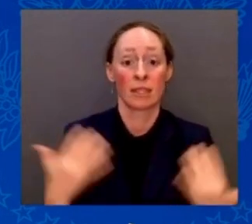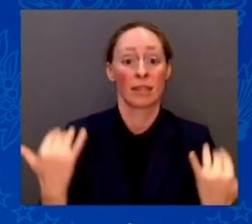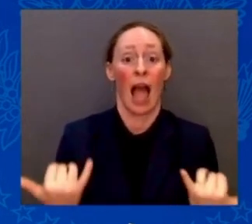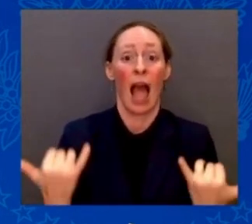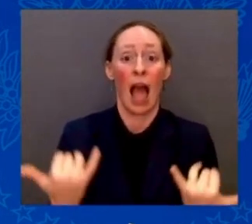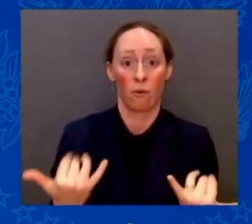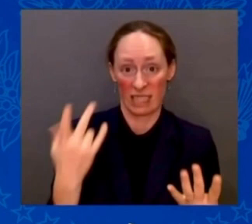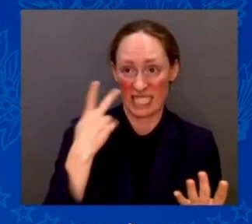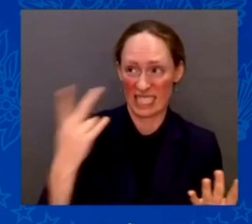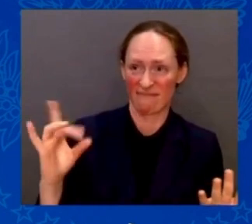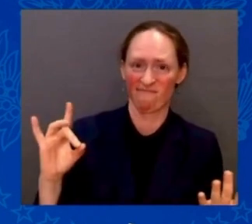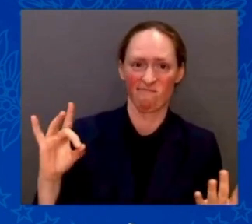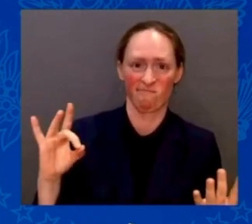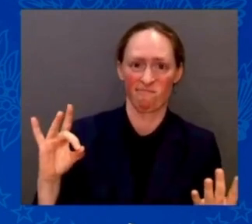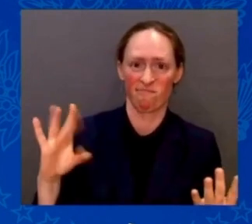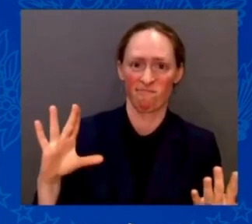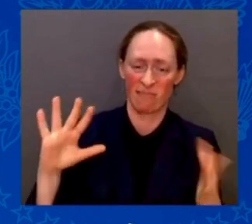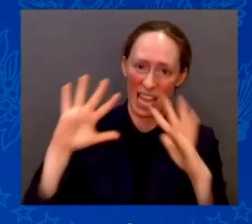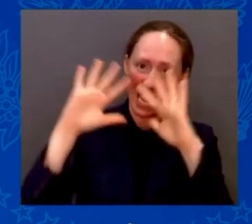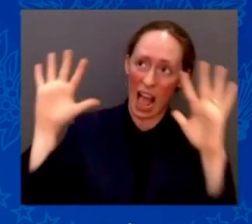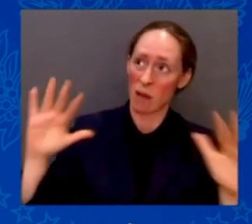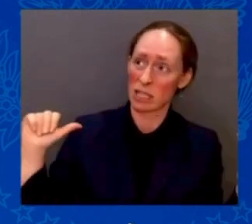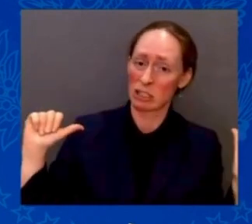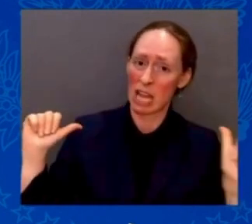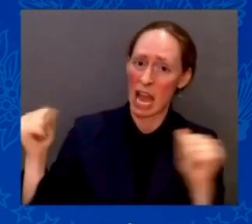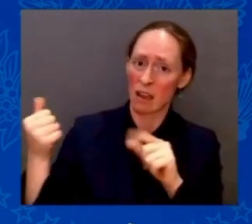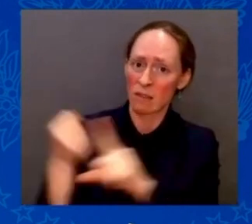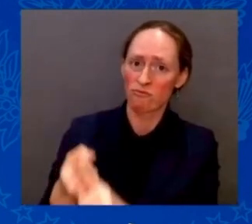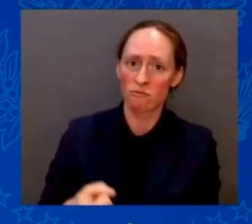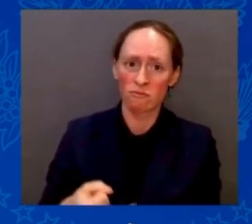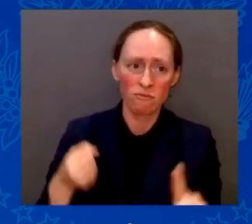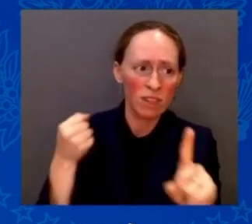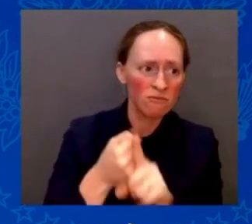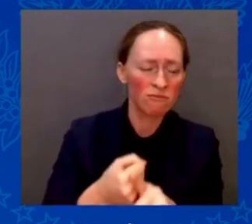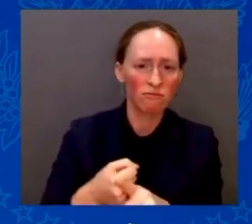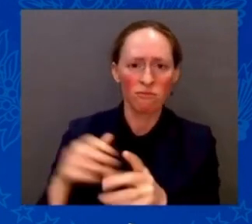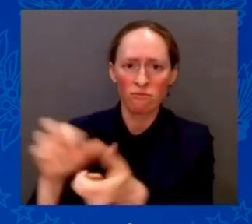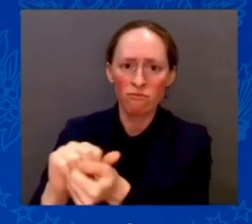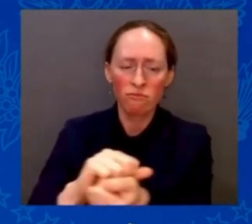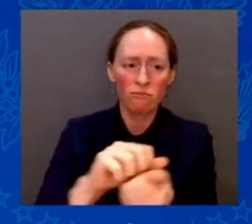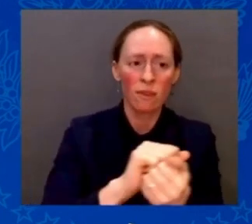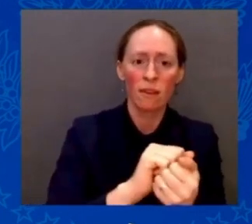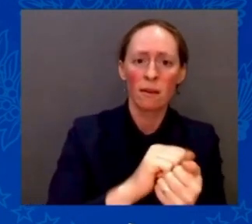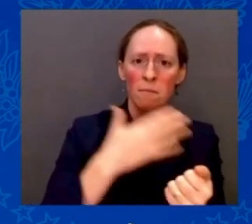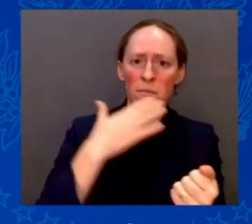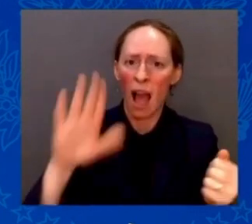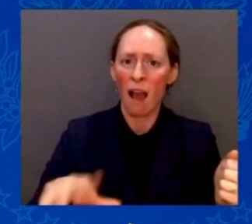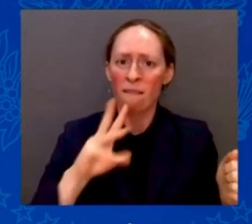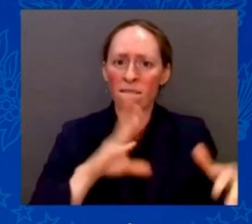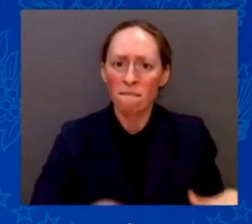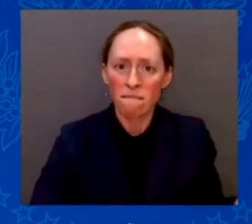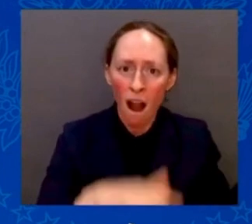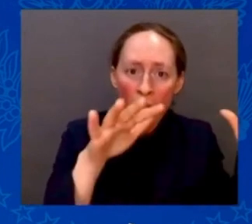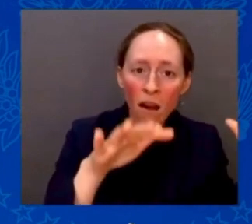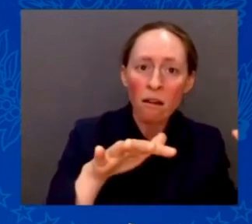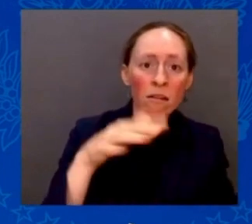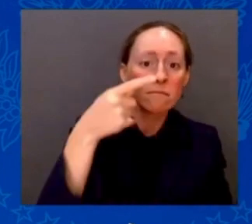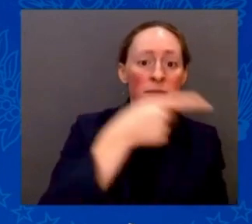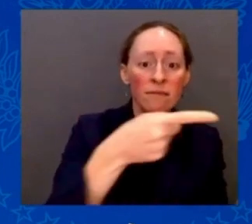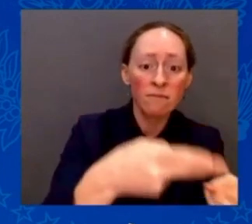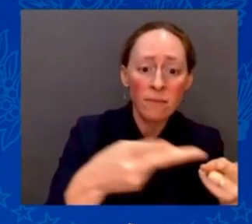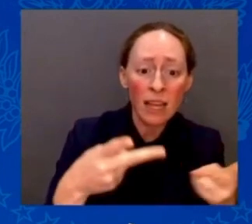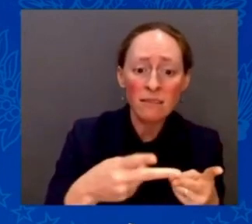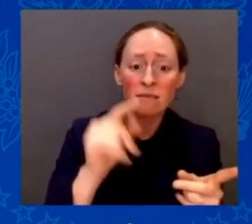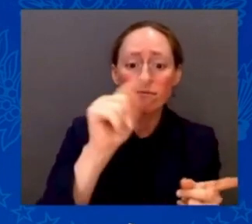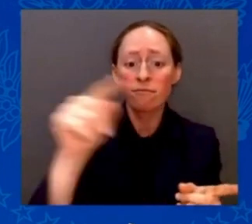Historic floods, more intense droughts, extreme heat, significant wildfires have caused significant damage like we've